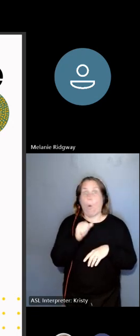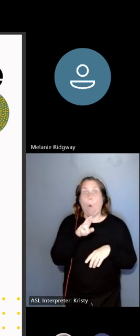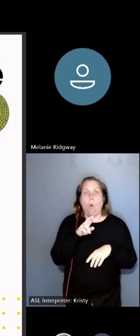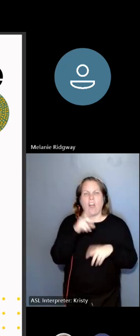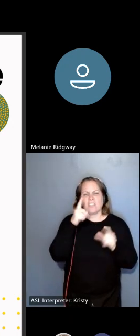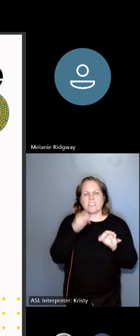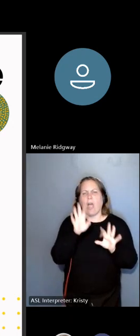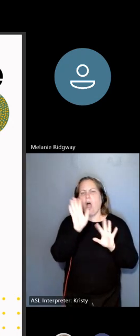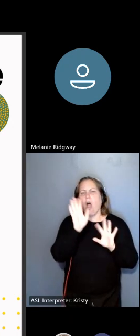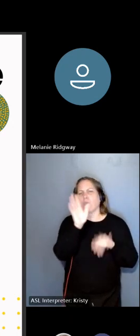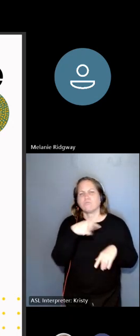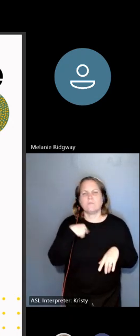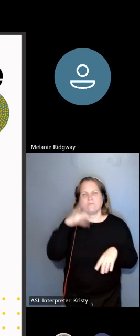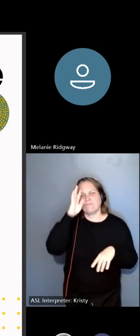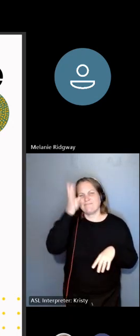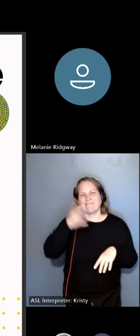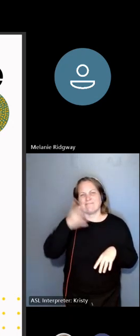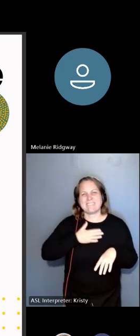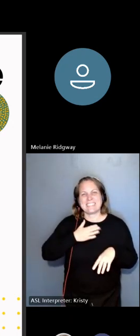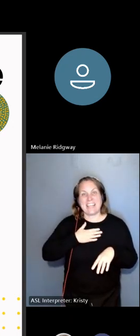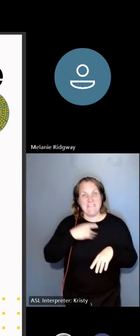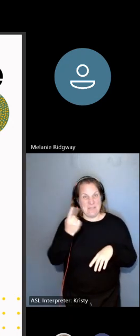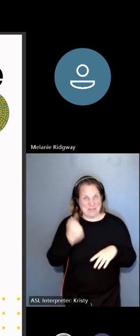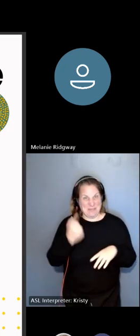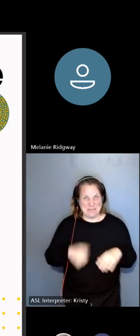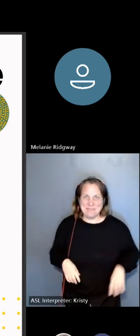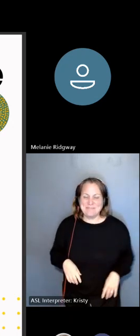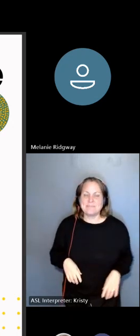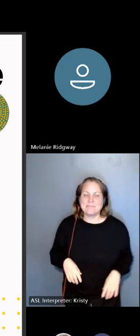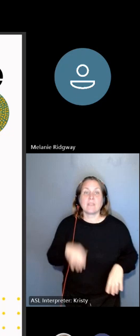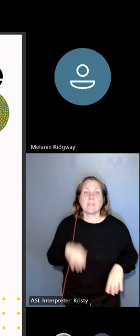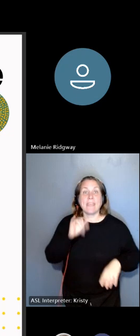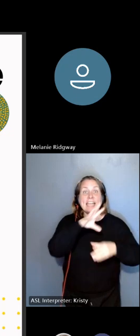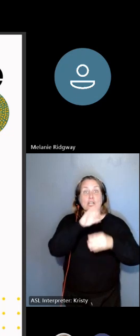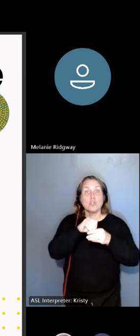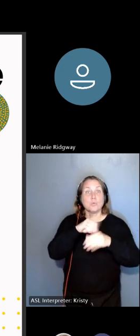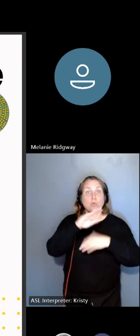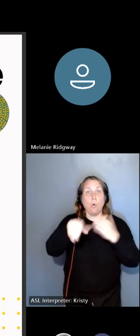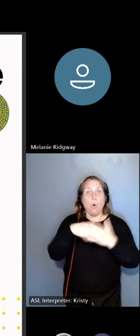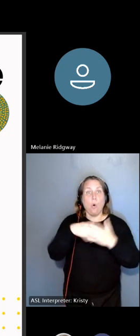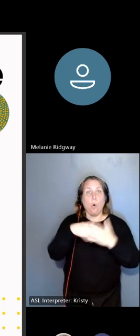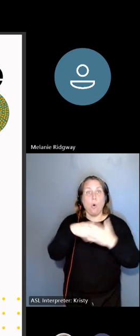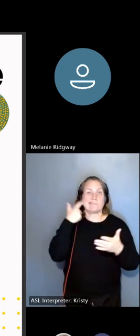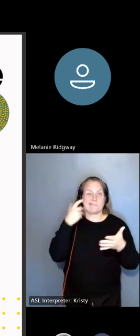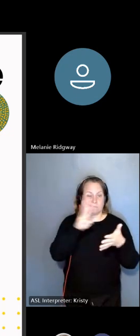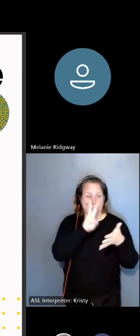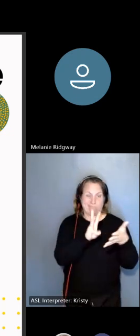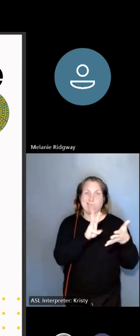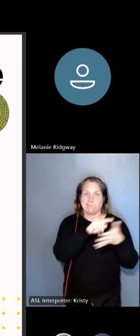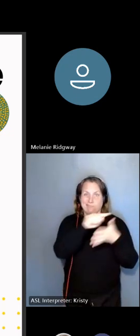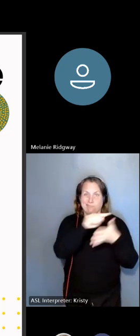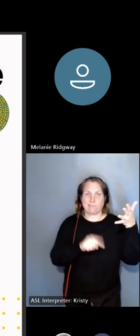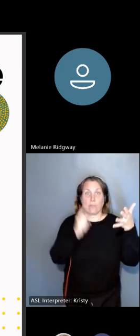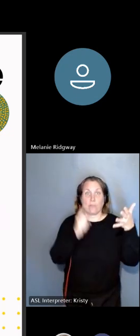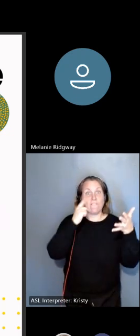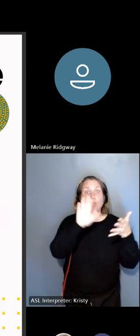own. It includes the 6 components for your intro.